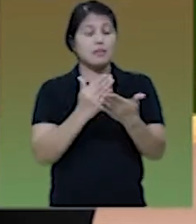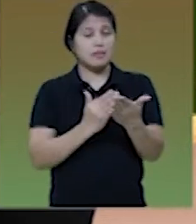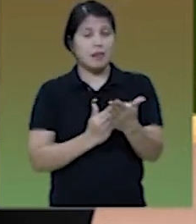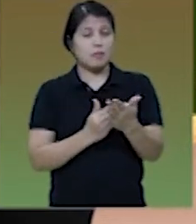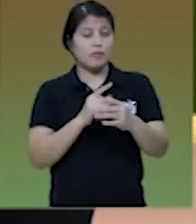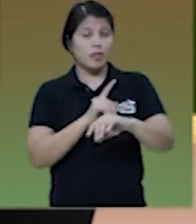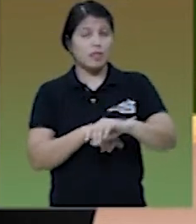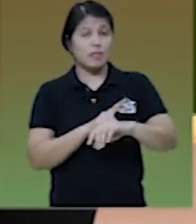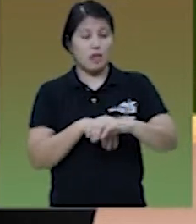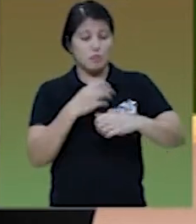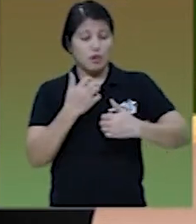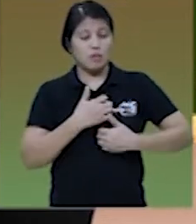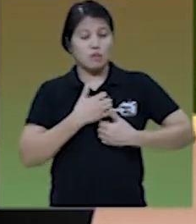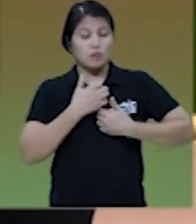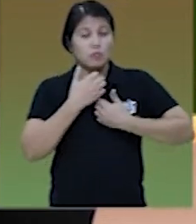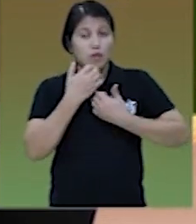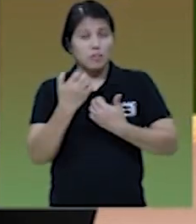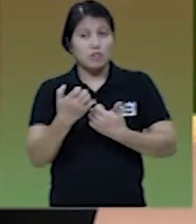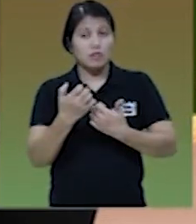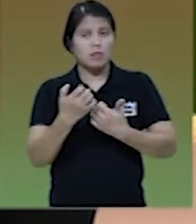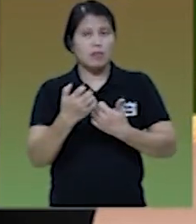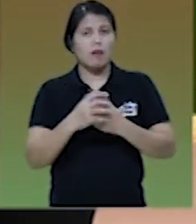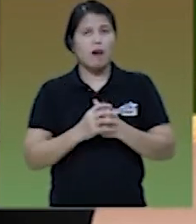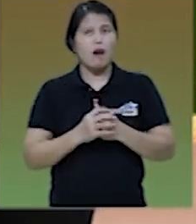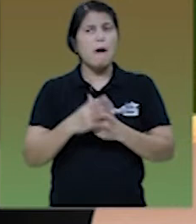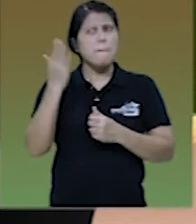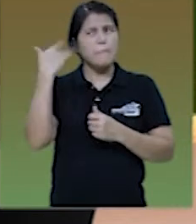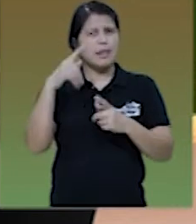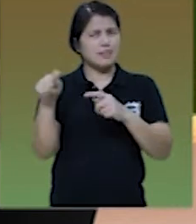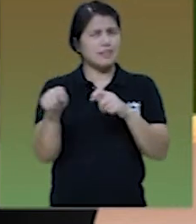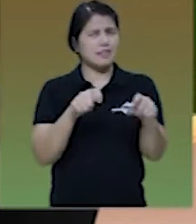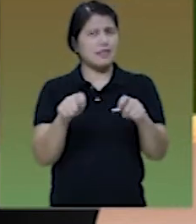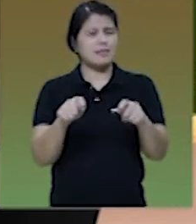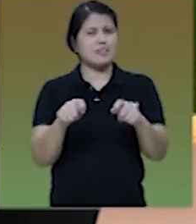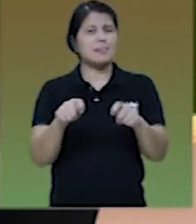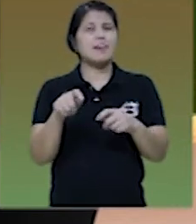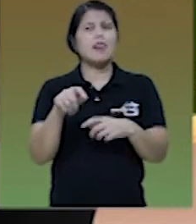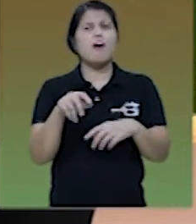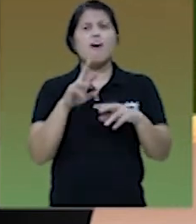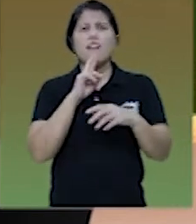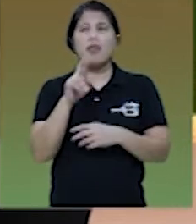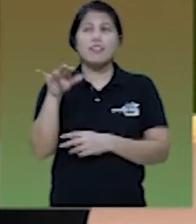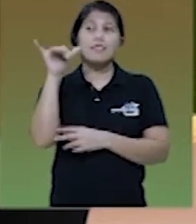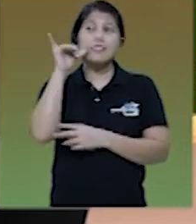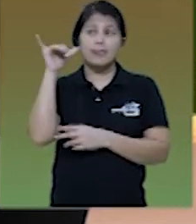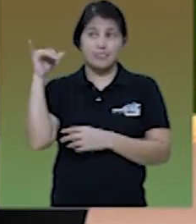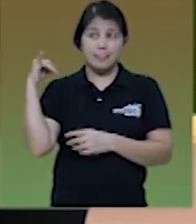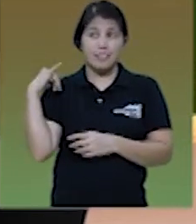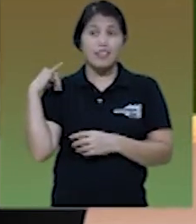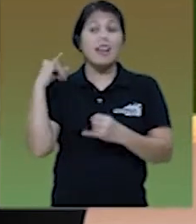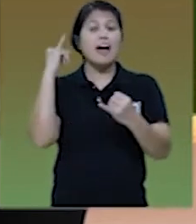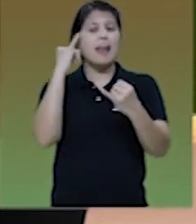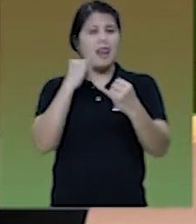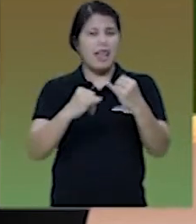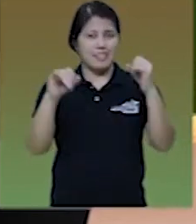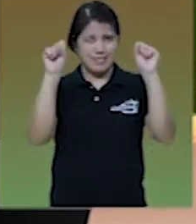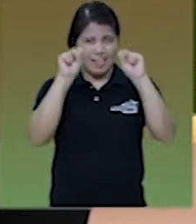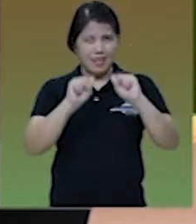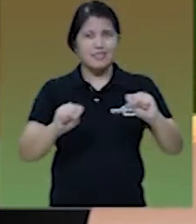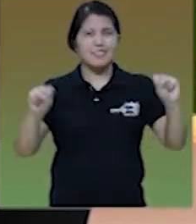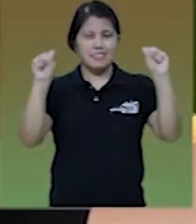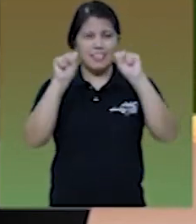time expressions used to express past tense are yesterday, last